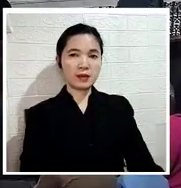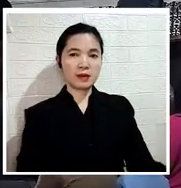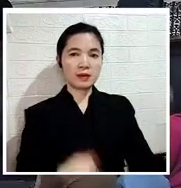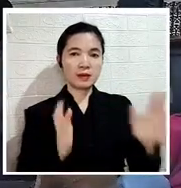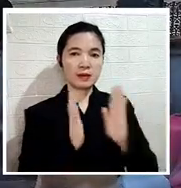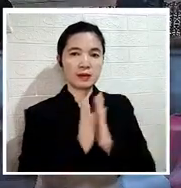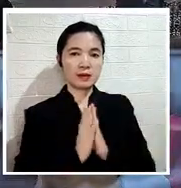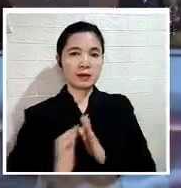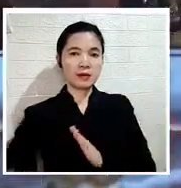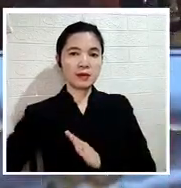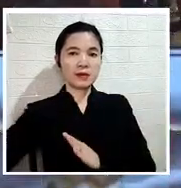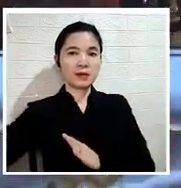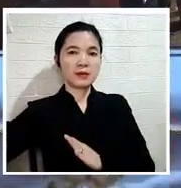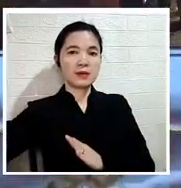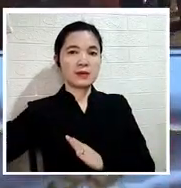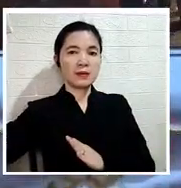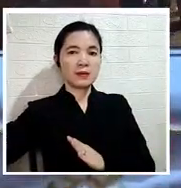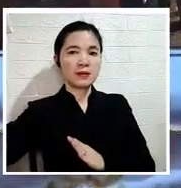evil.